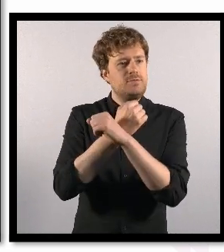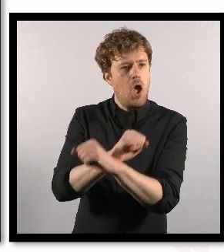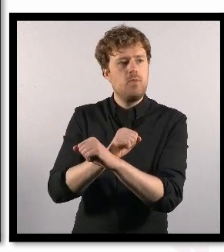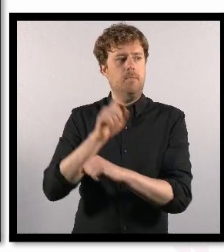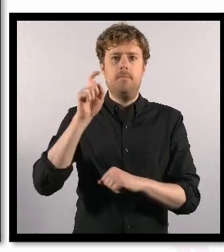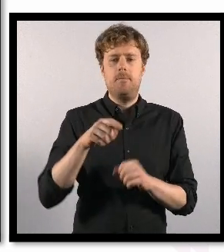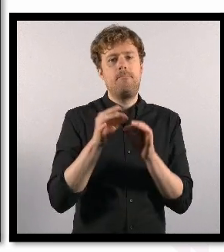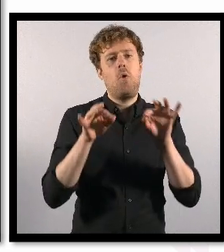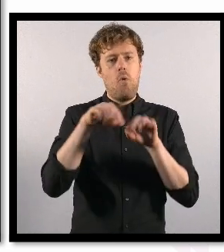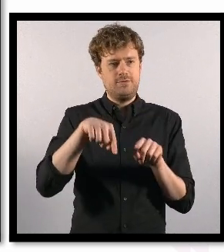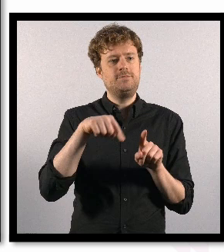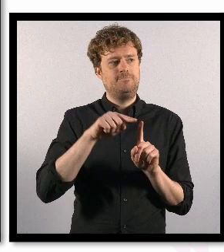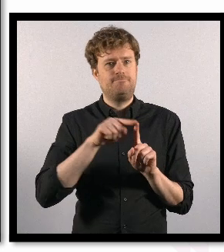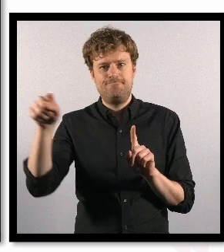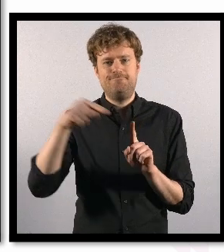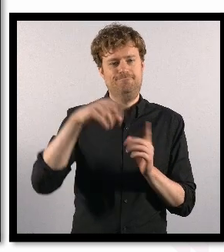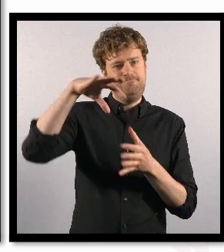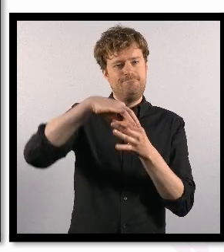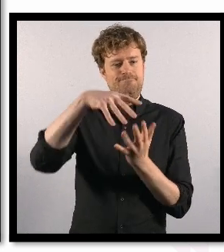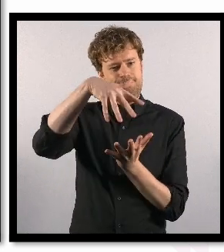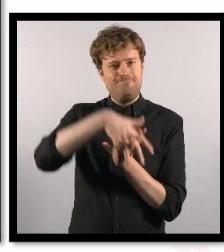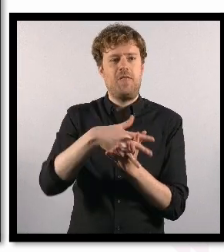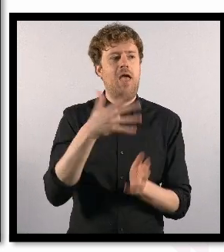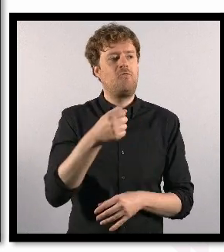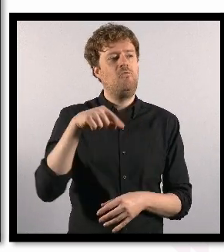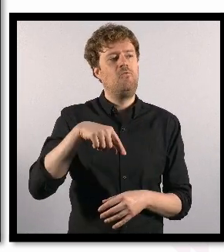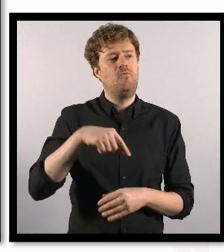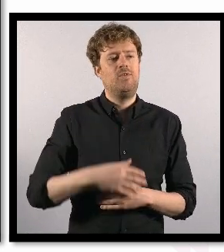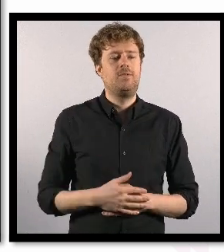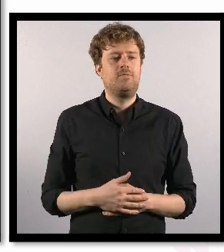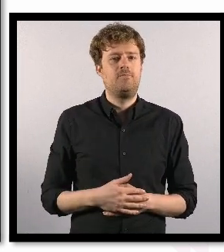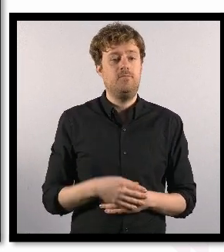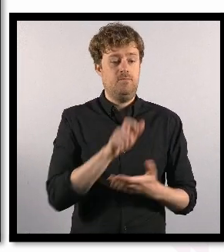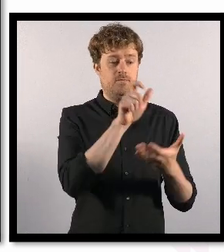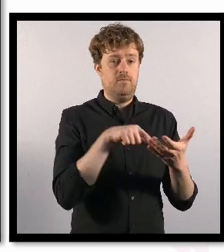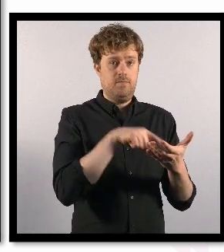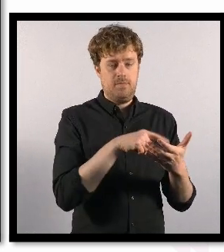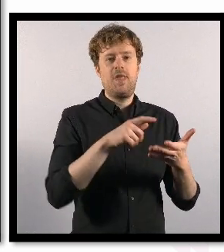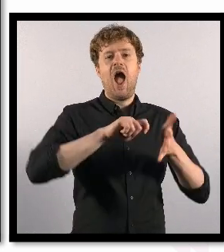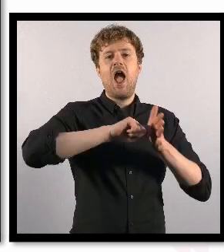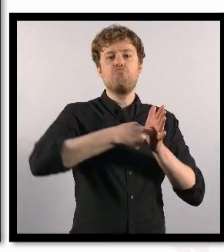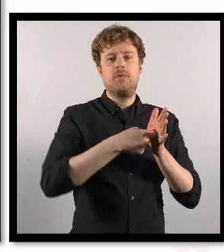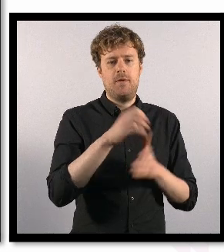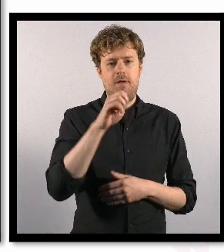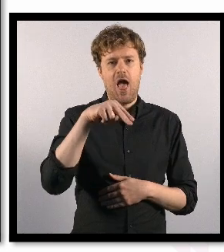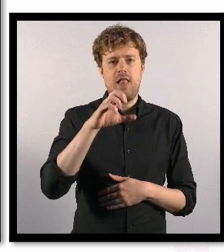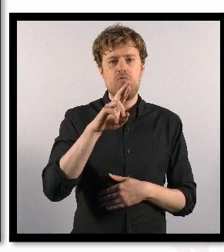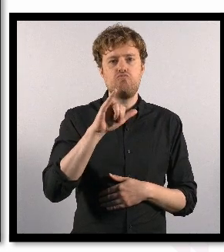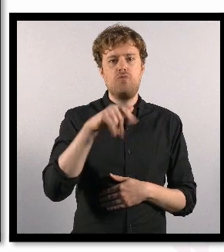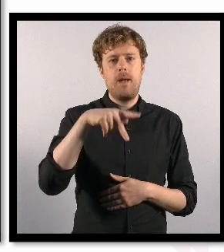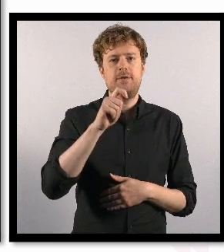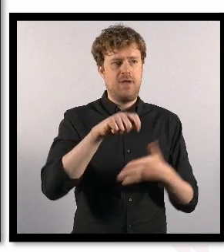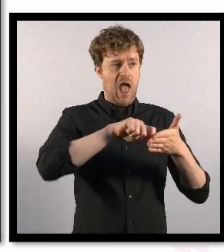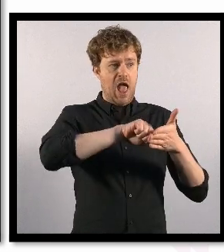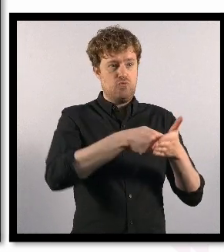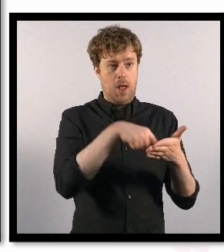finally, gRPC has a very robust liveness probing that is highly configurable. As gRPC controls its underlying transport, we lean